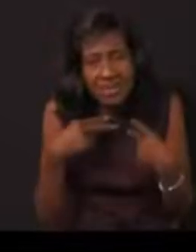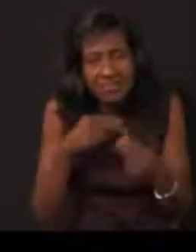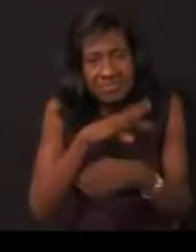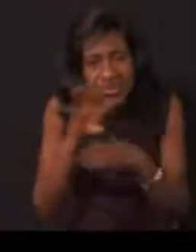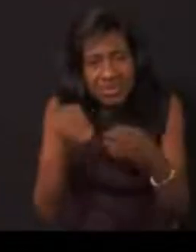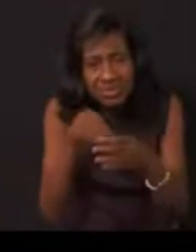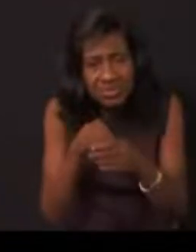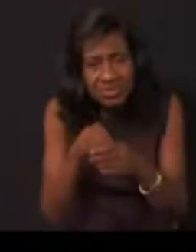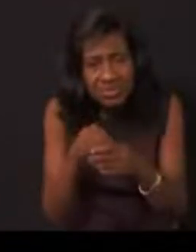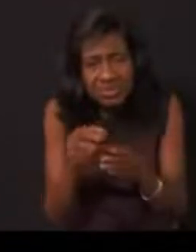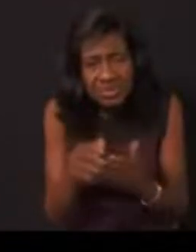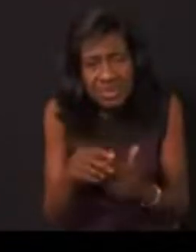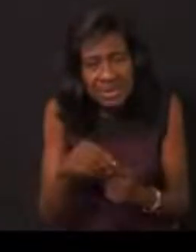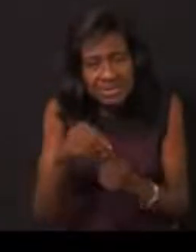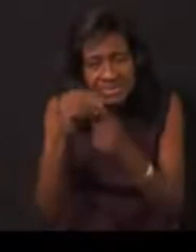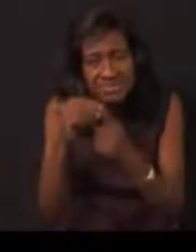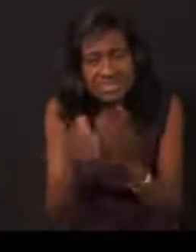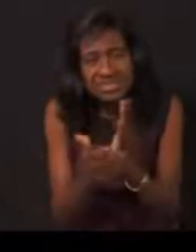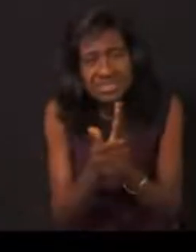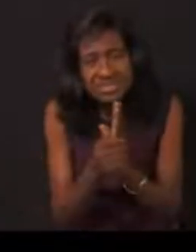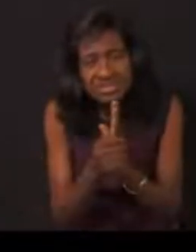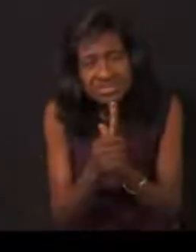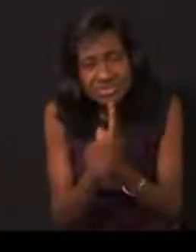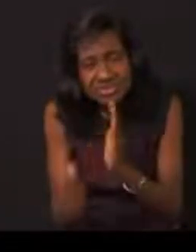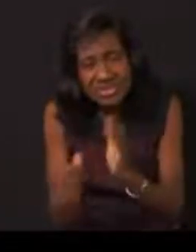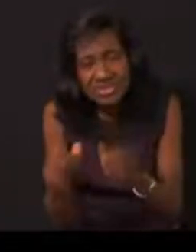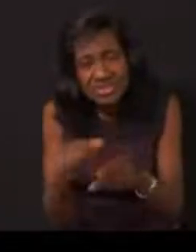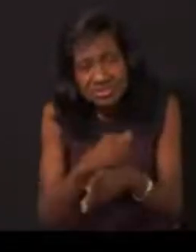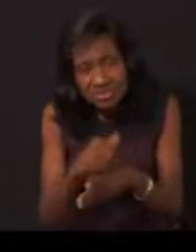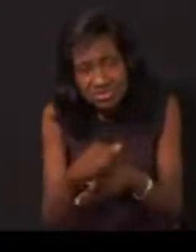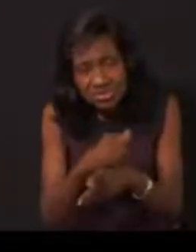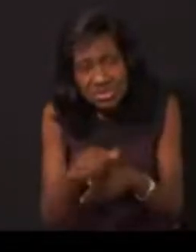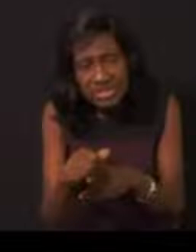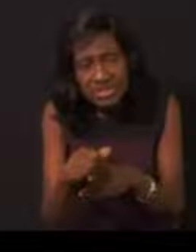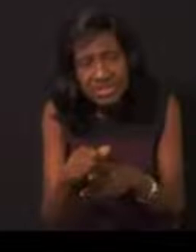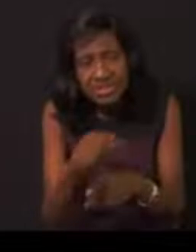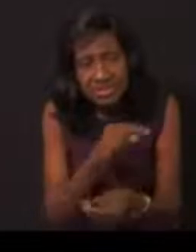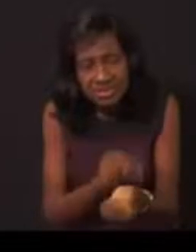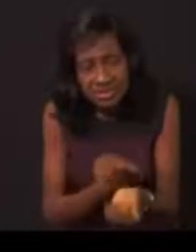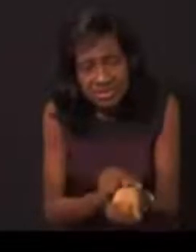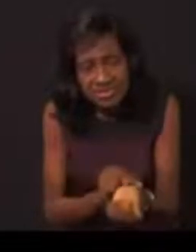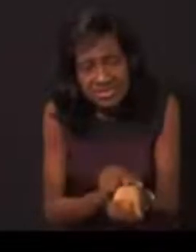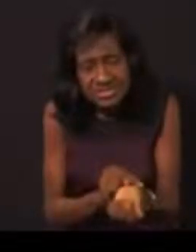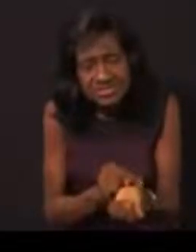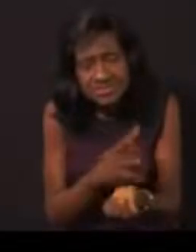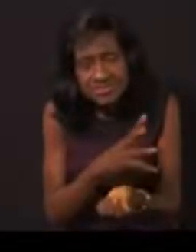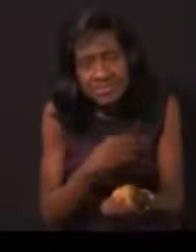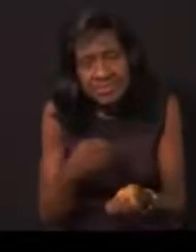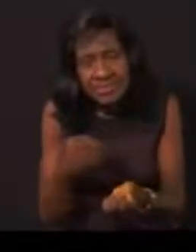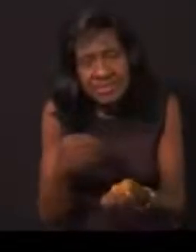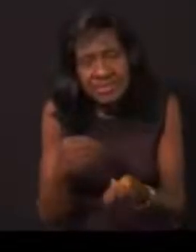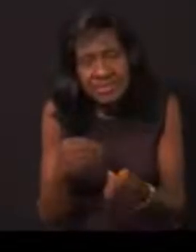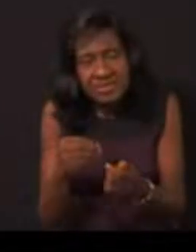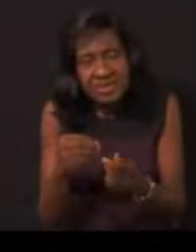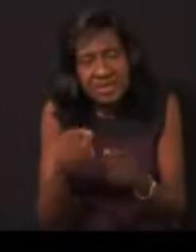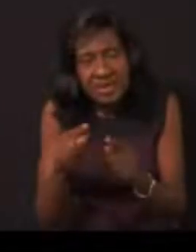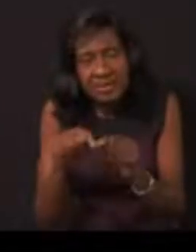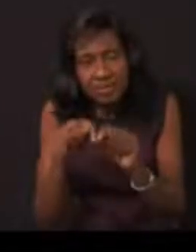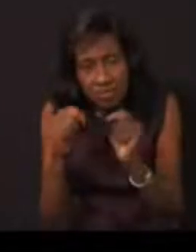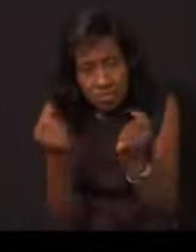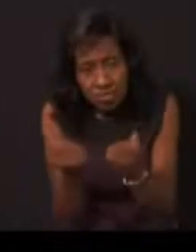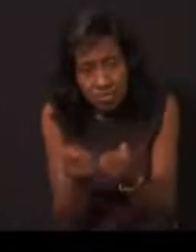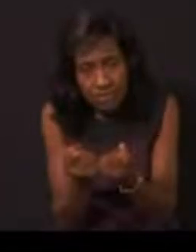specialty trained nurses as well. The COVID-19 National Task Force, which consists of